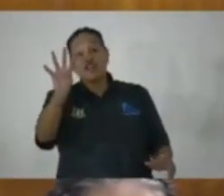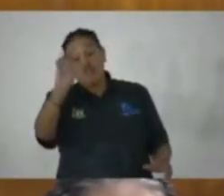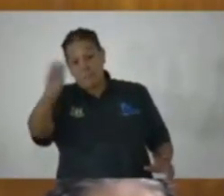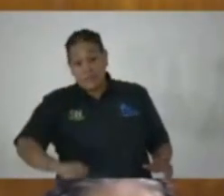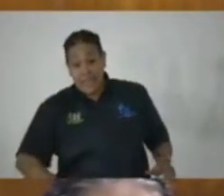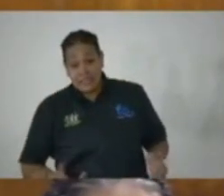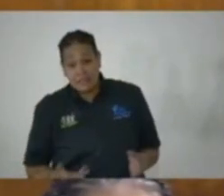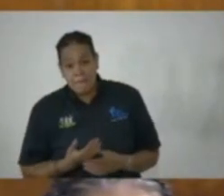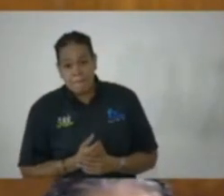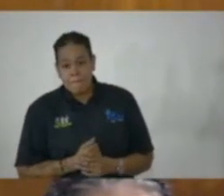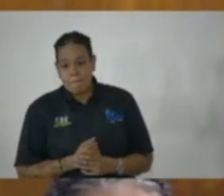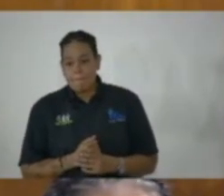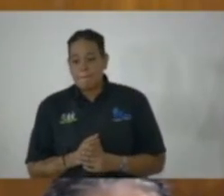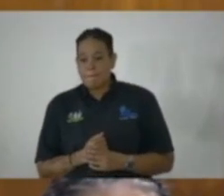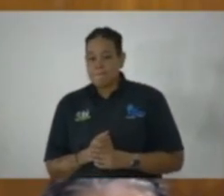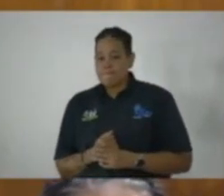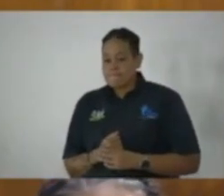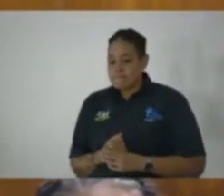134%.